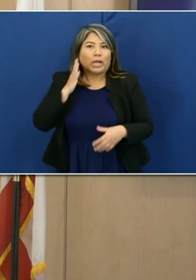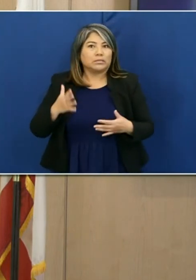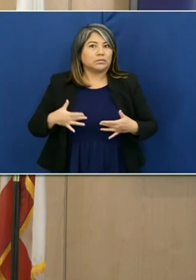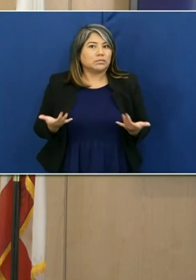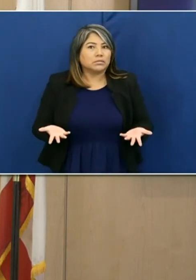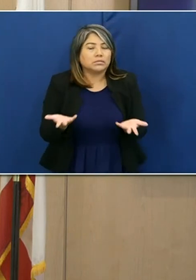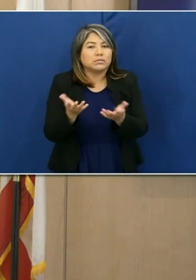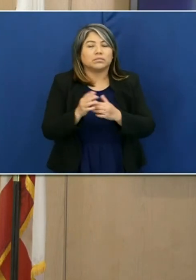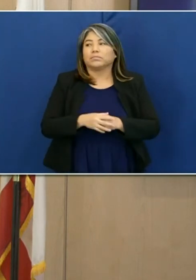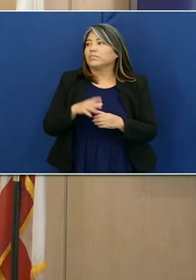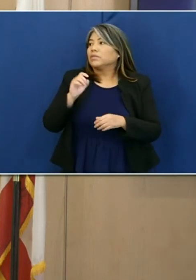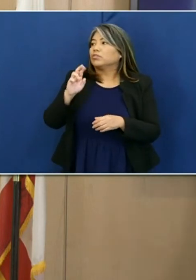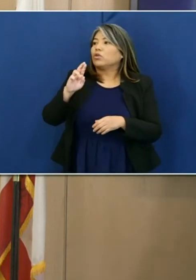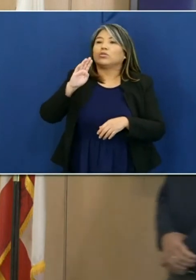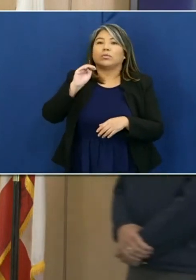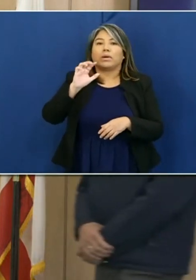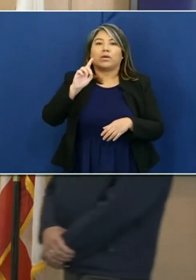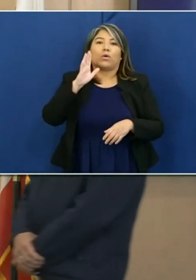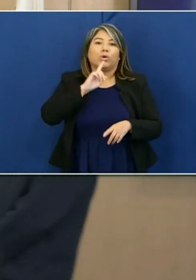respond.